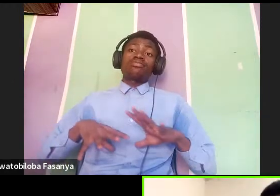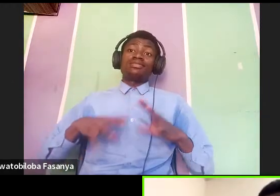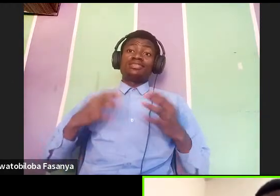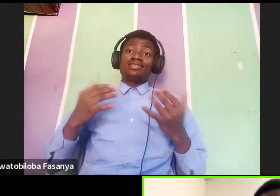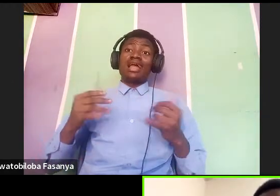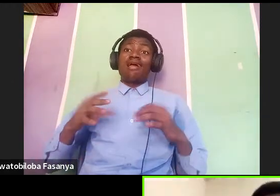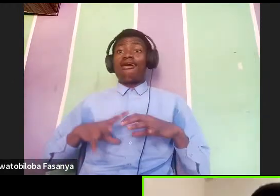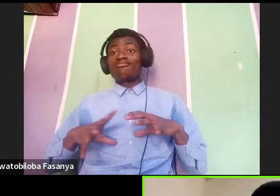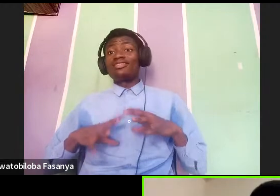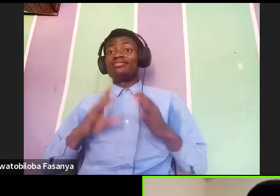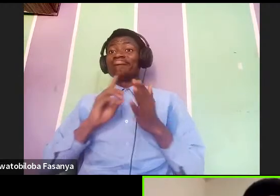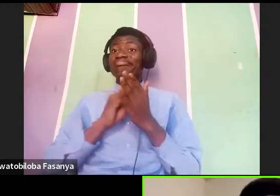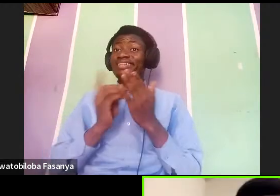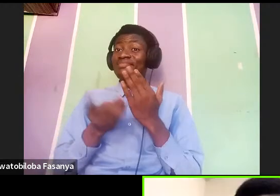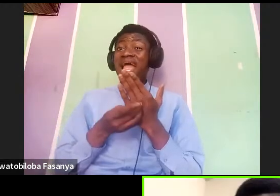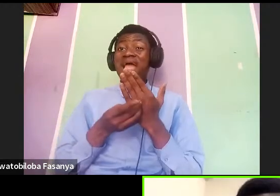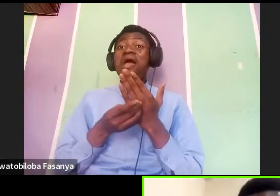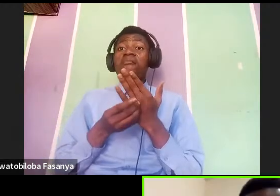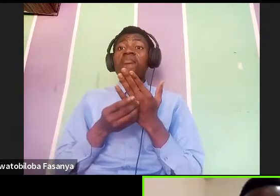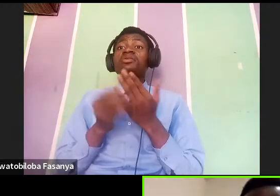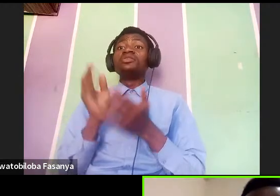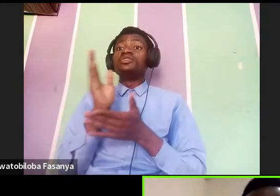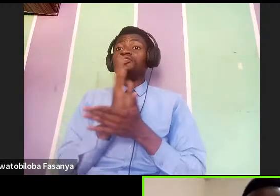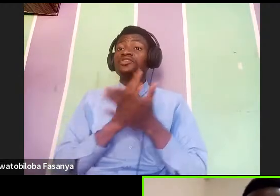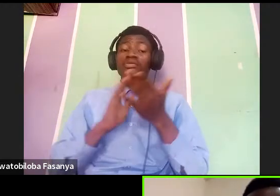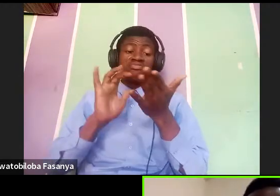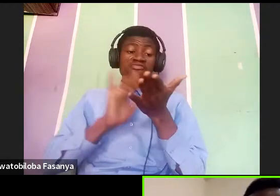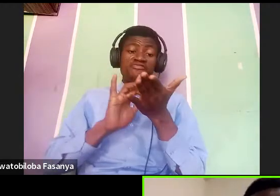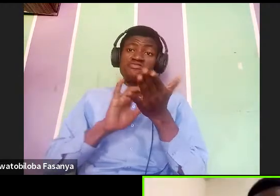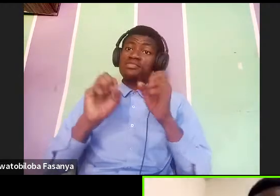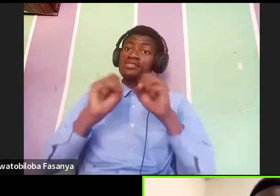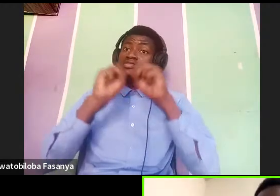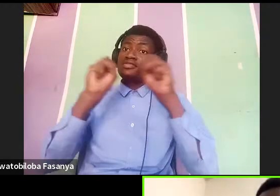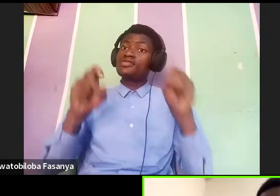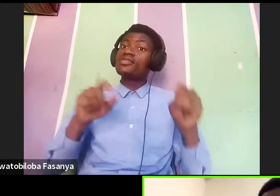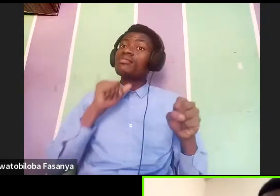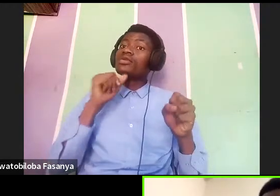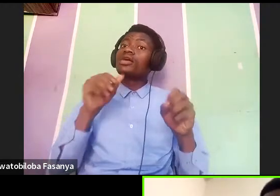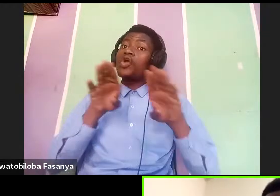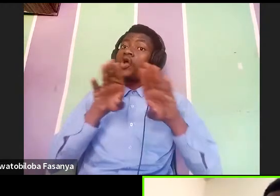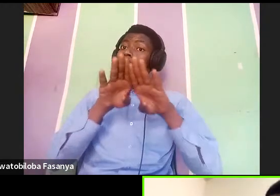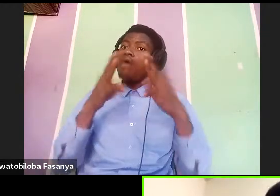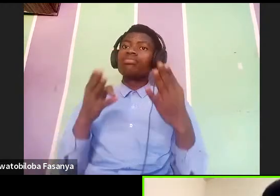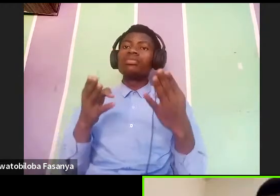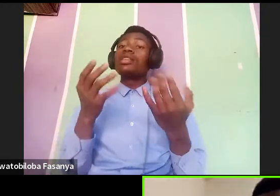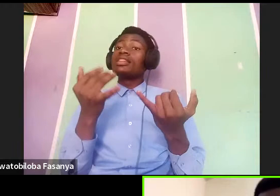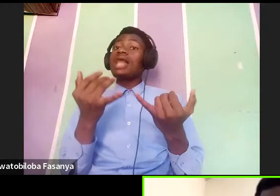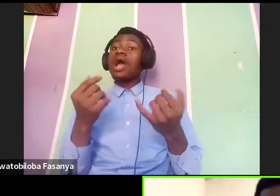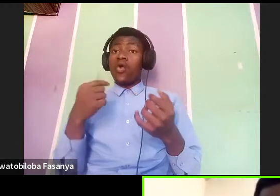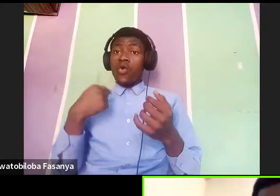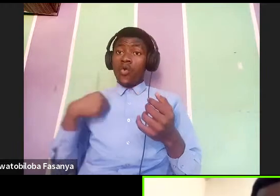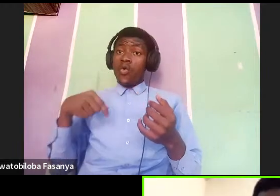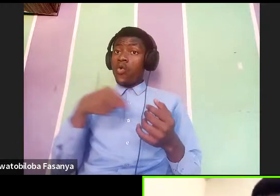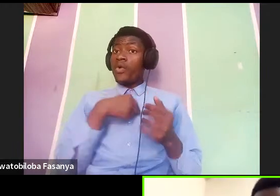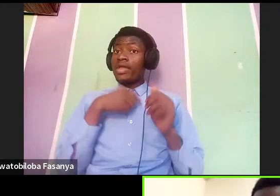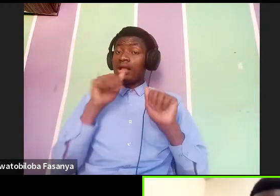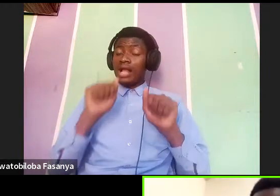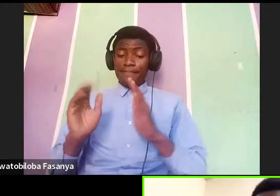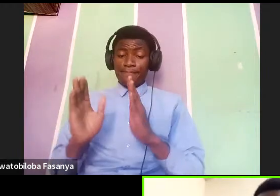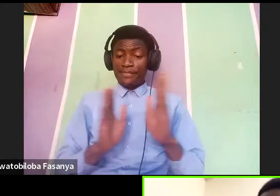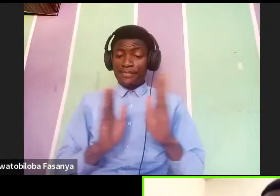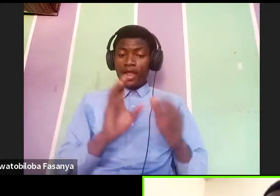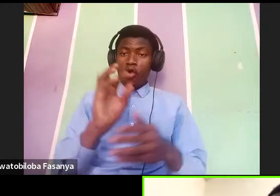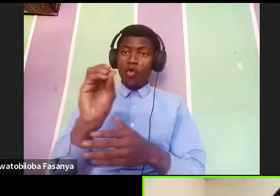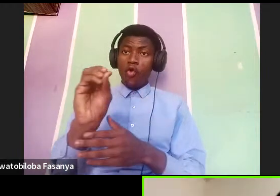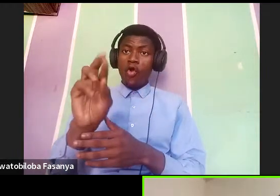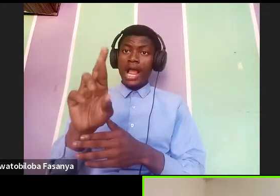but that's something that can be prepared at home. And mainly what the ORS contain, the sachet, which you mentioned, which you can get. So